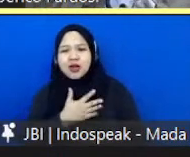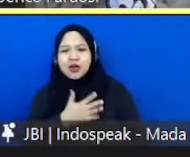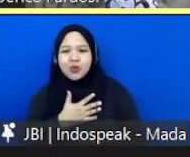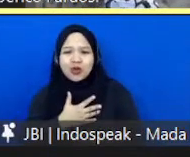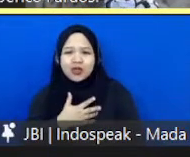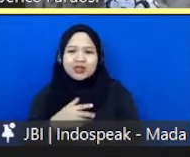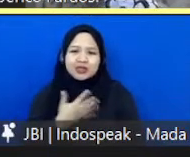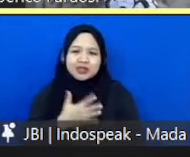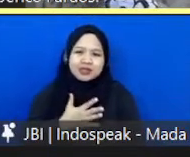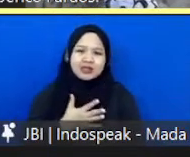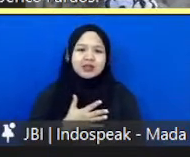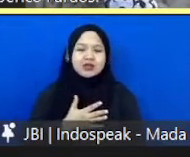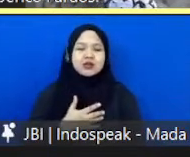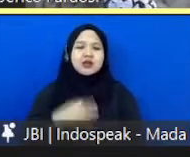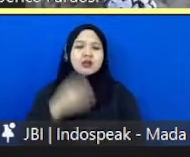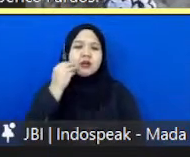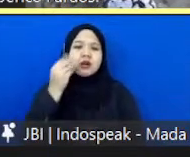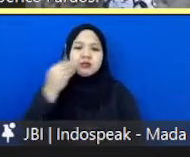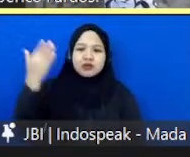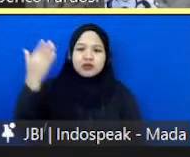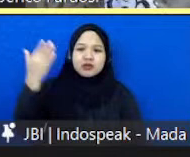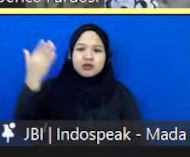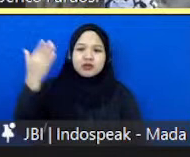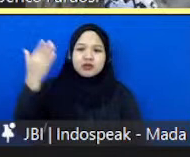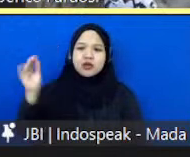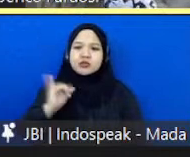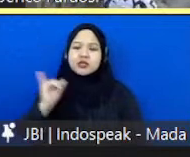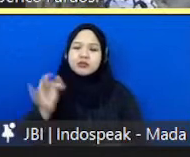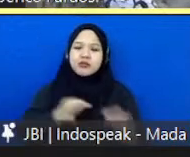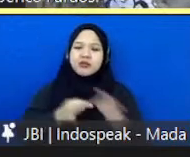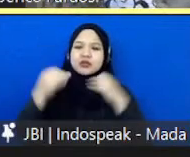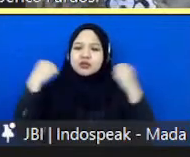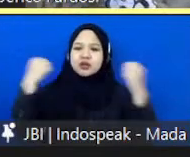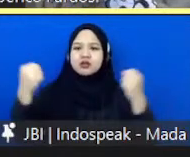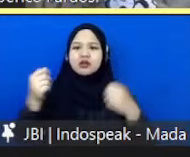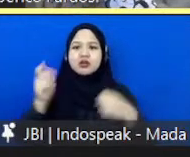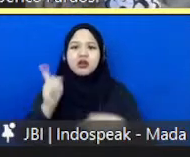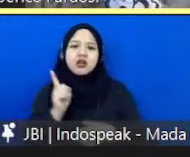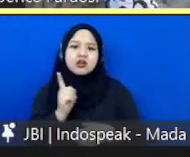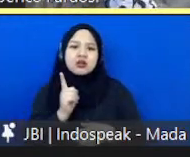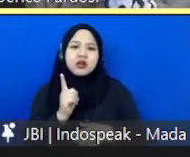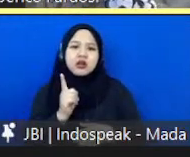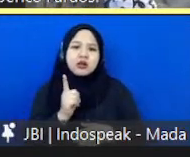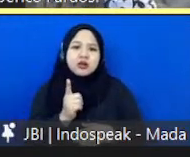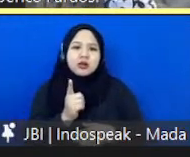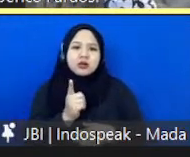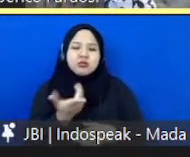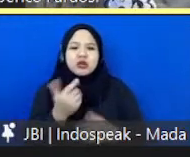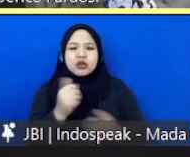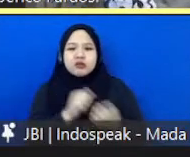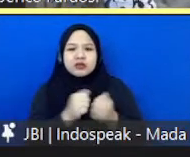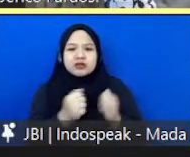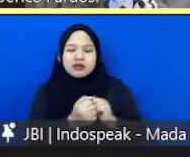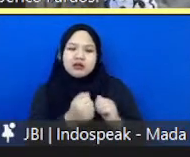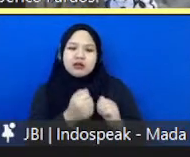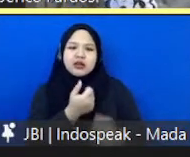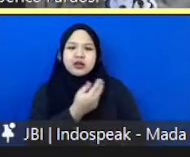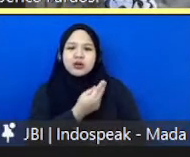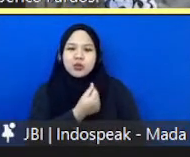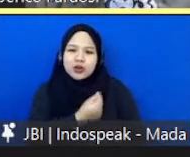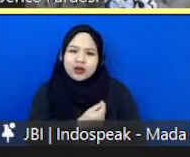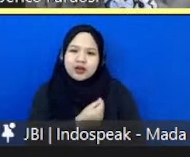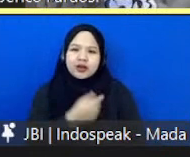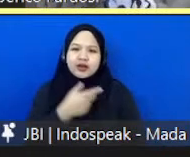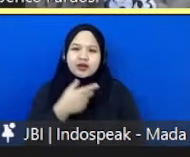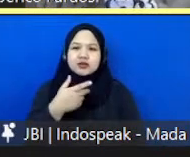their past experience with the healthcare providers, out-of-pocket issues, as well as presenting themselves to the clinic with